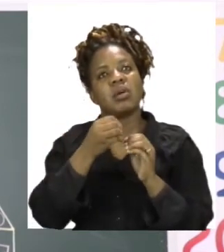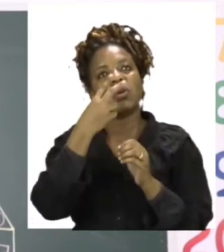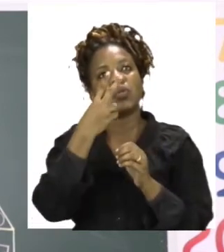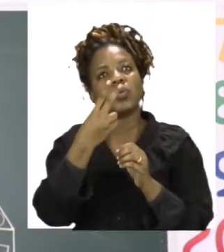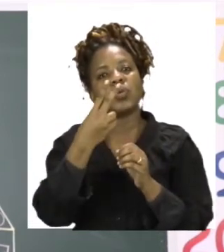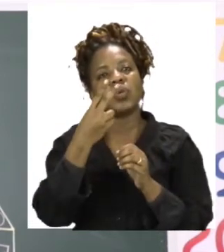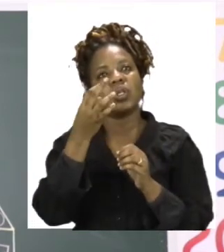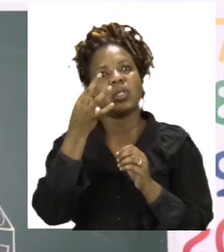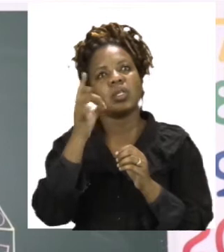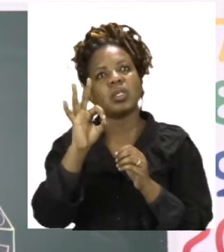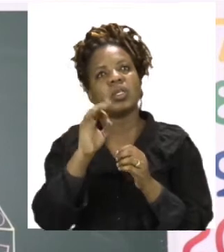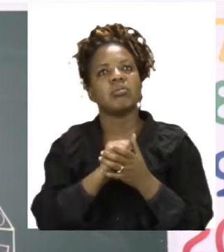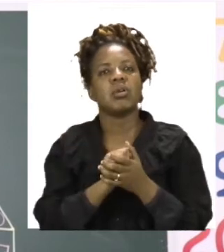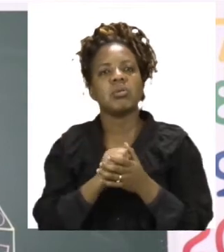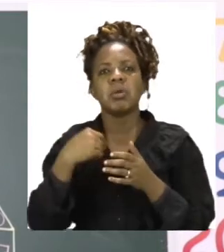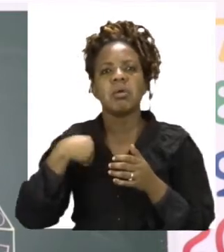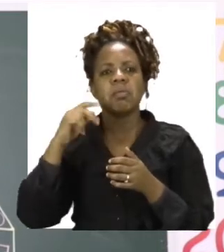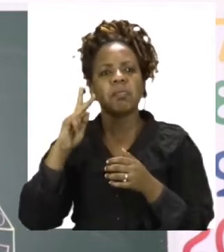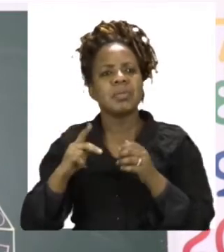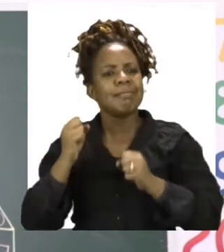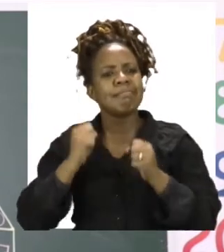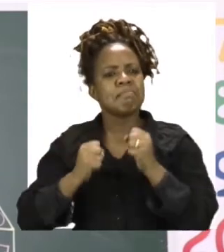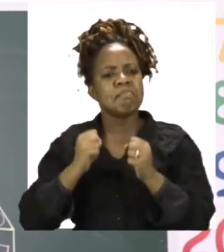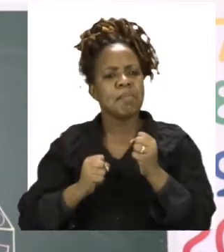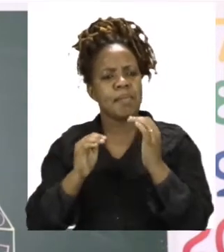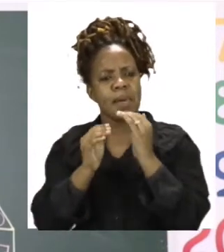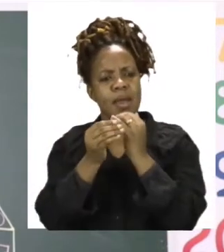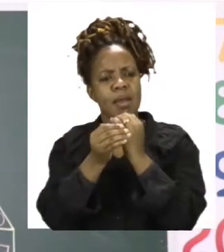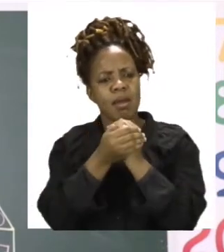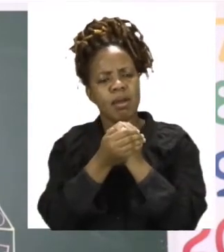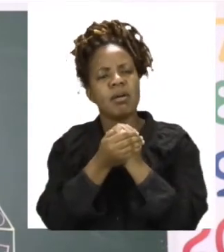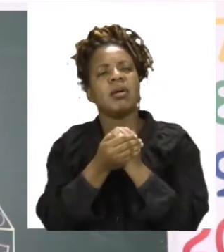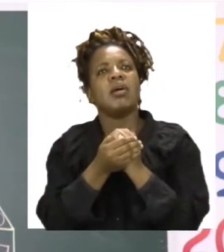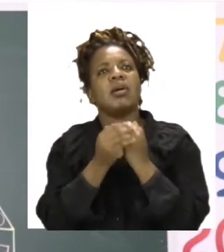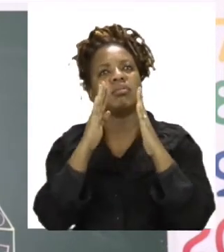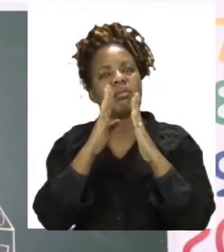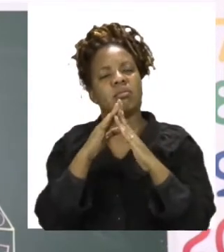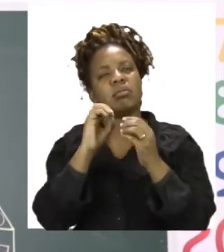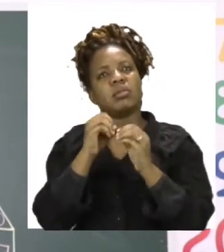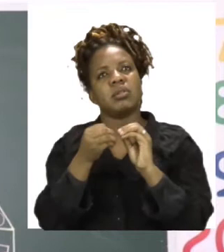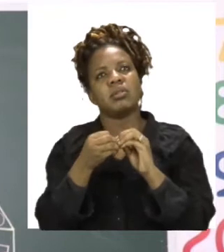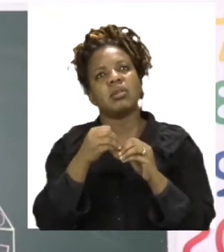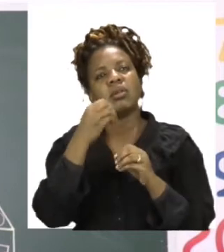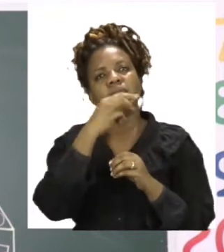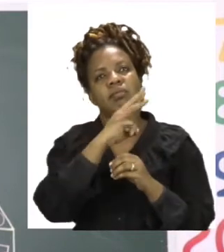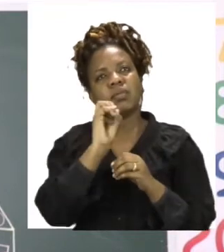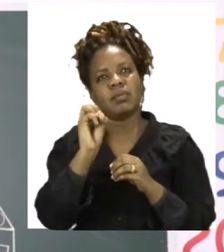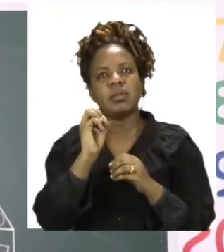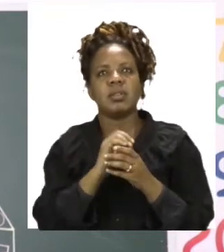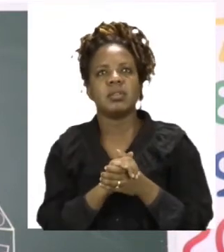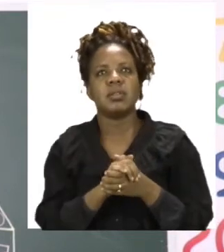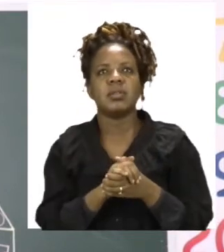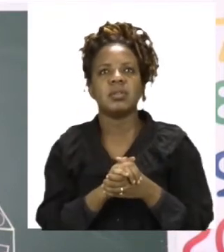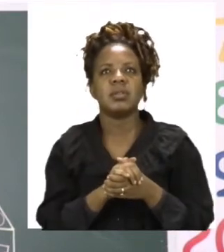Petrus, go and run to house number 30 because that is the nearest house.